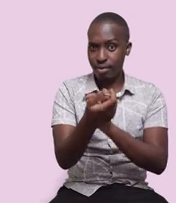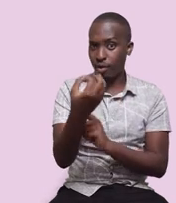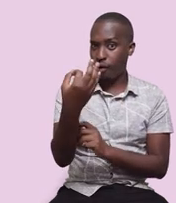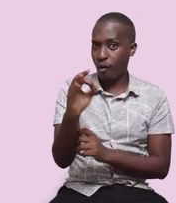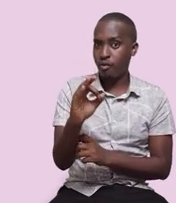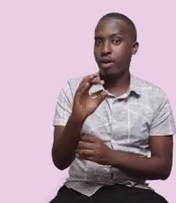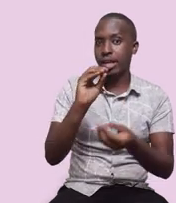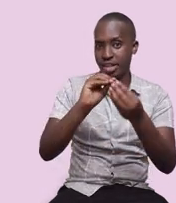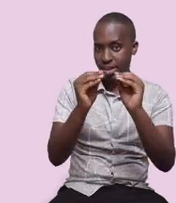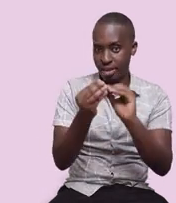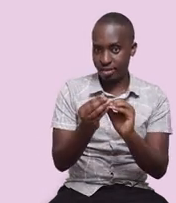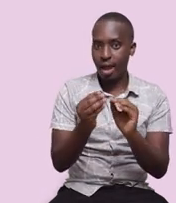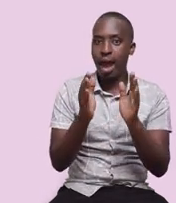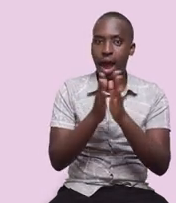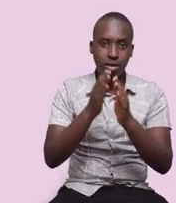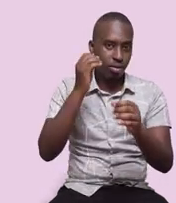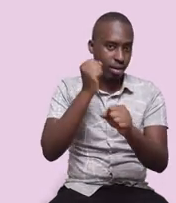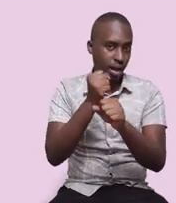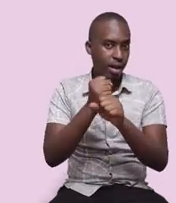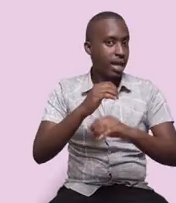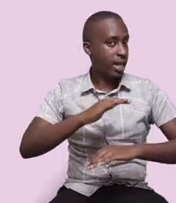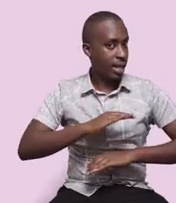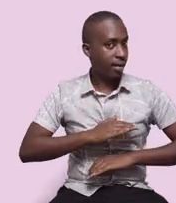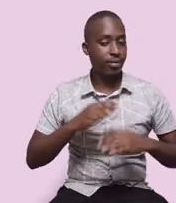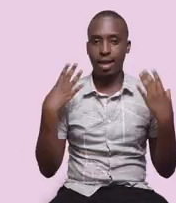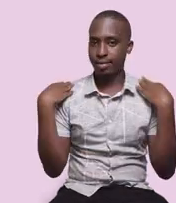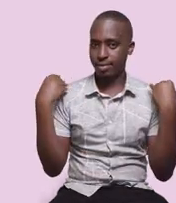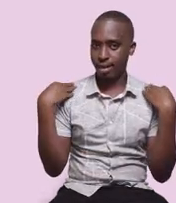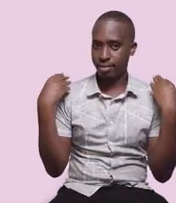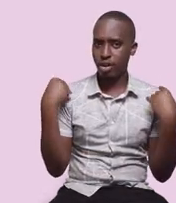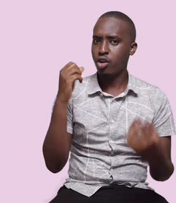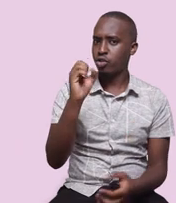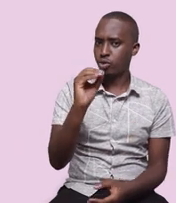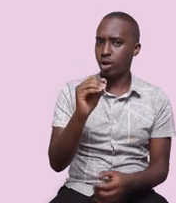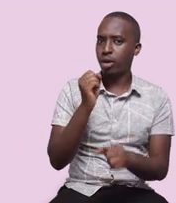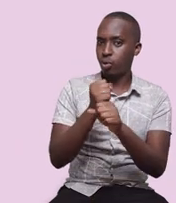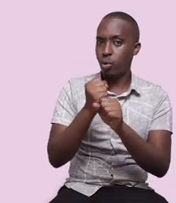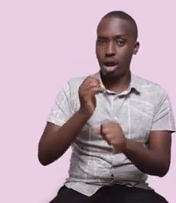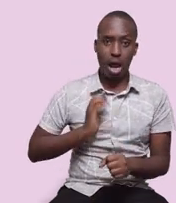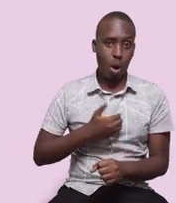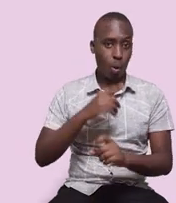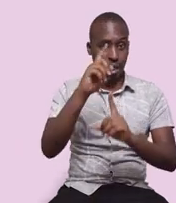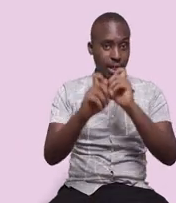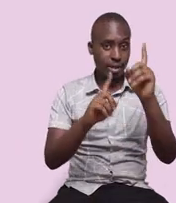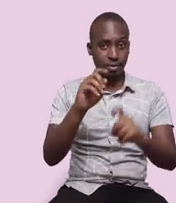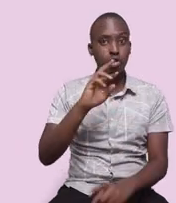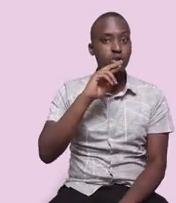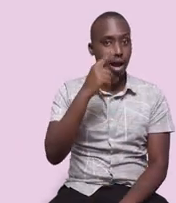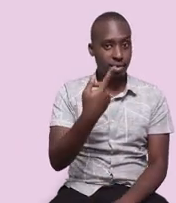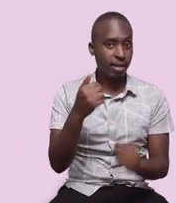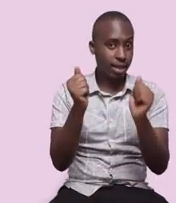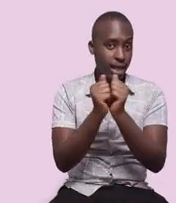an integer and you have done enough exercises. So let's do our test. You will answer the